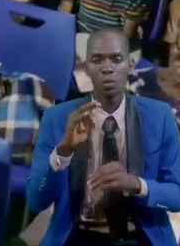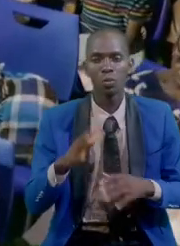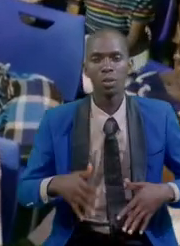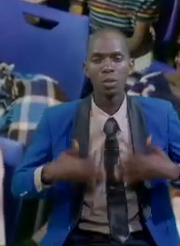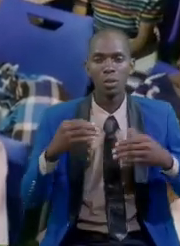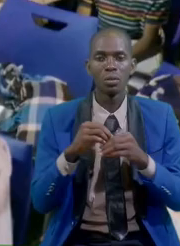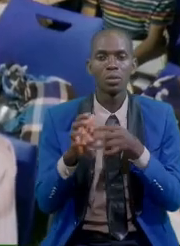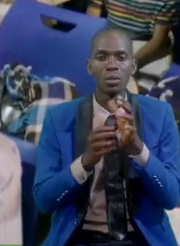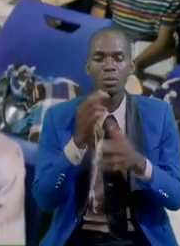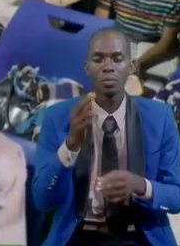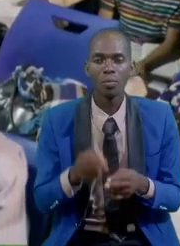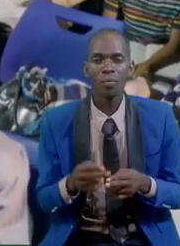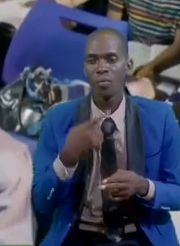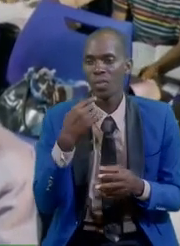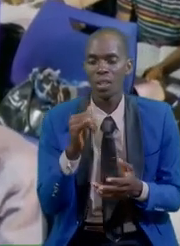It says,